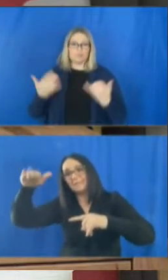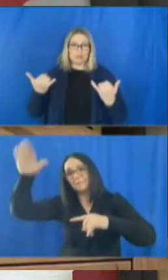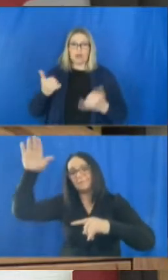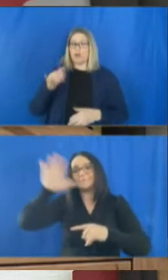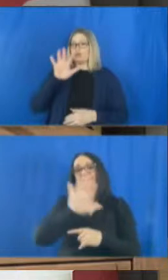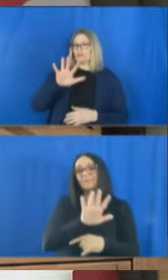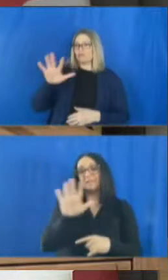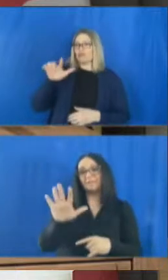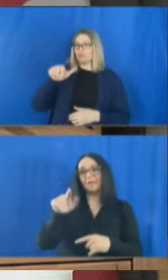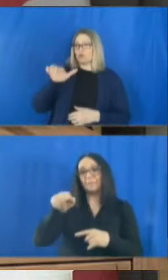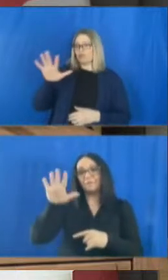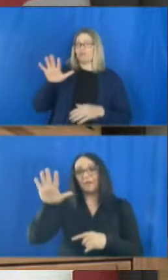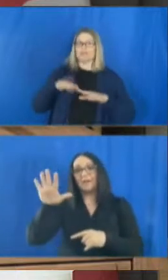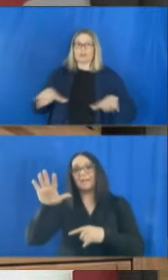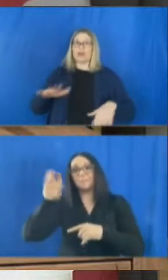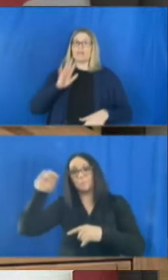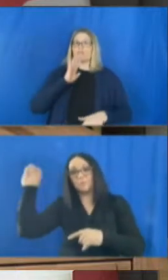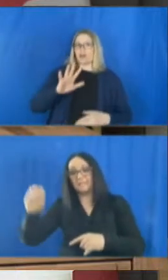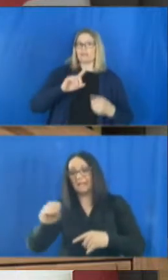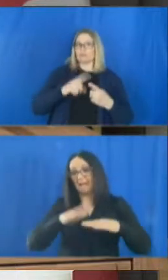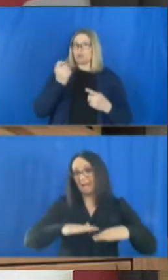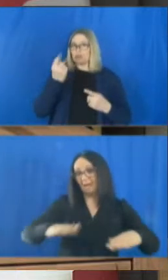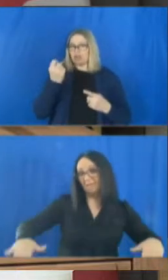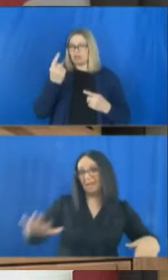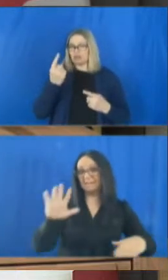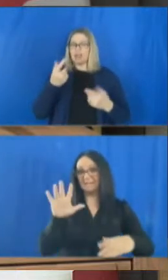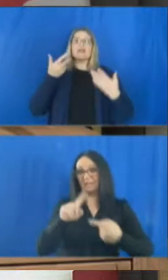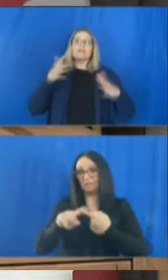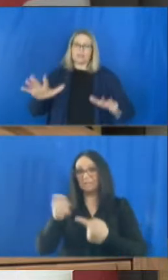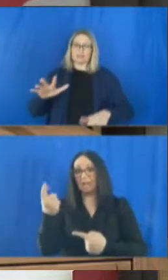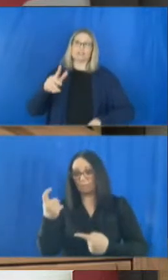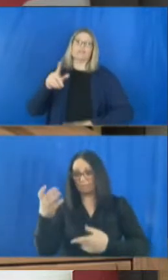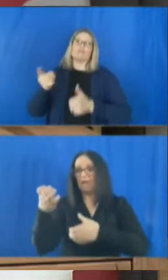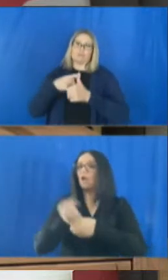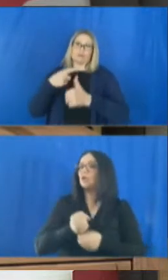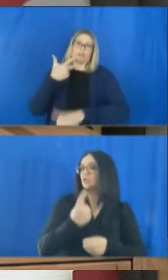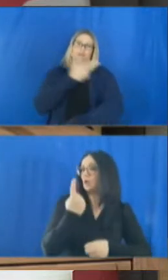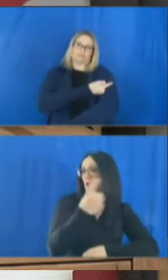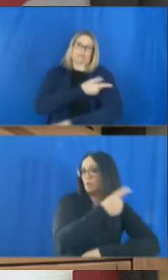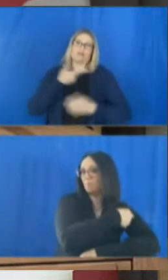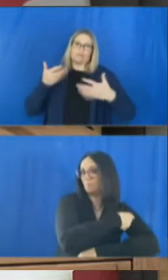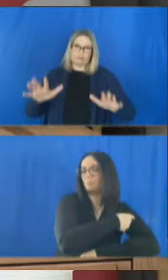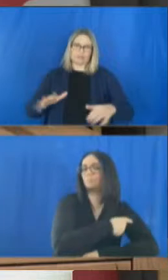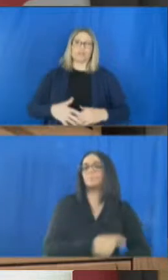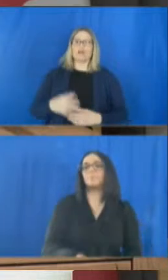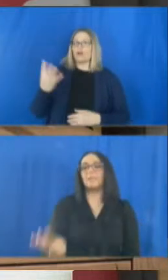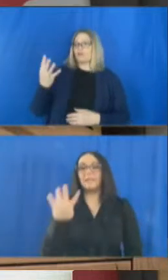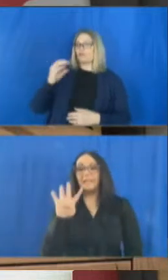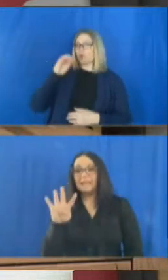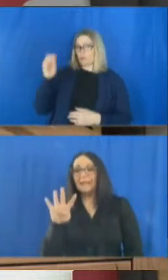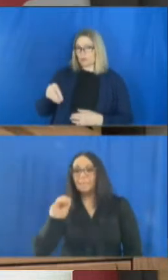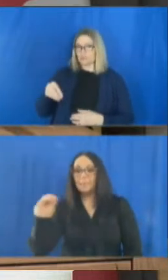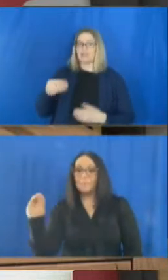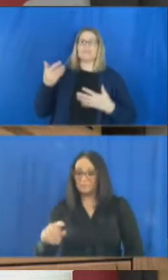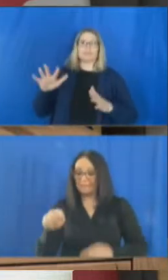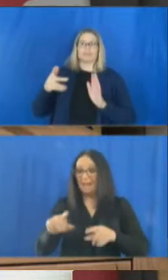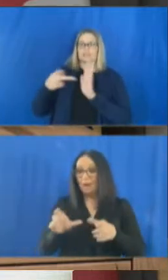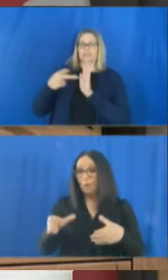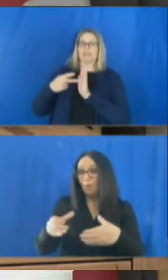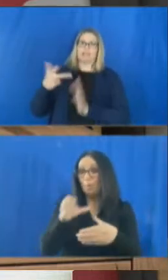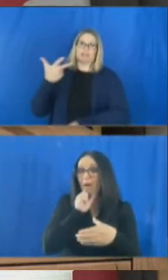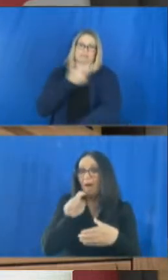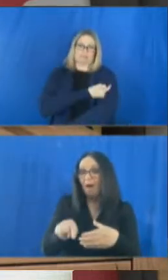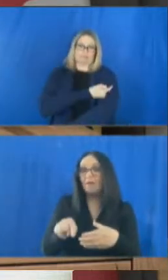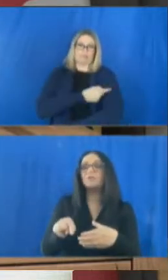coming forward every day. Even with those positive strides forward, there's always room for improvement, and